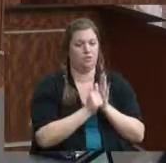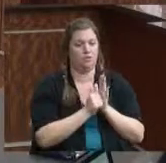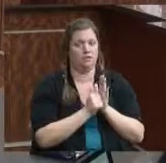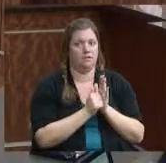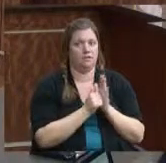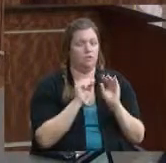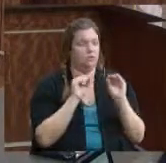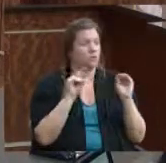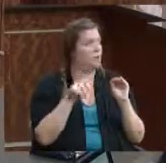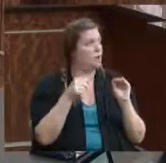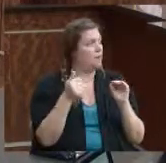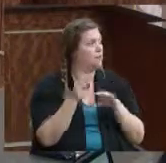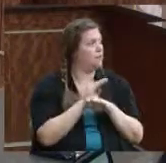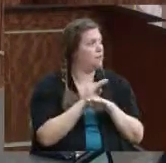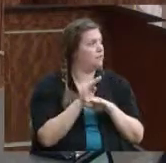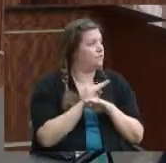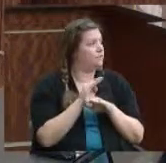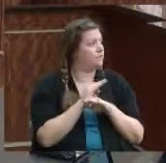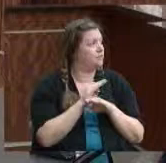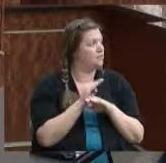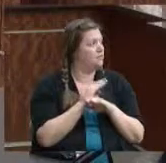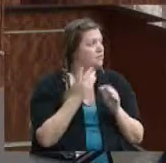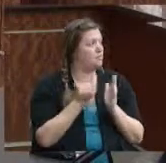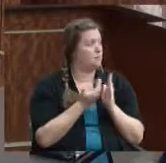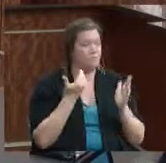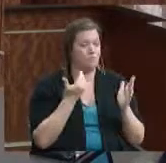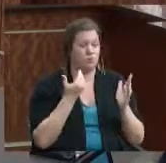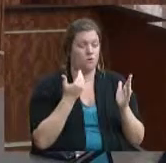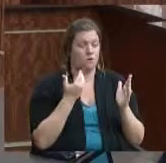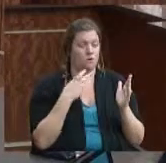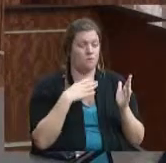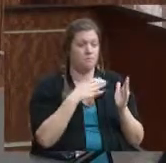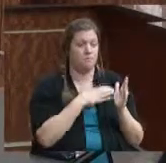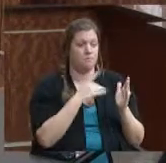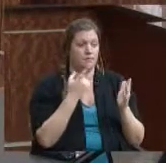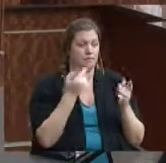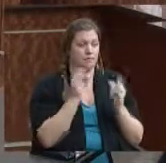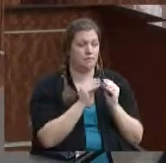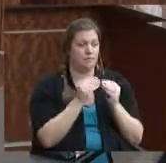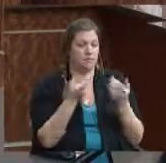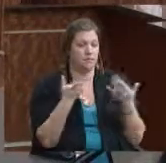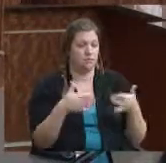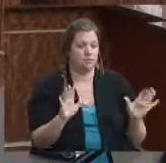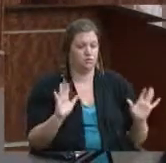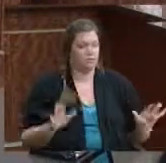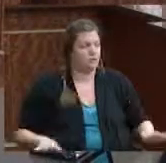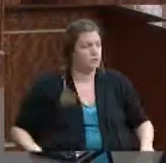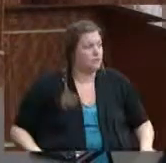If there's no other business to come before the Mayor and City Council, this meeting is adjourned.